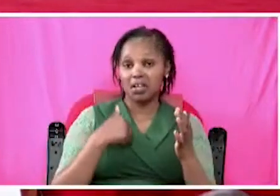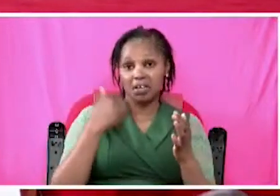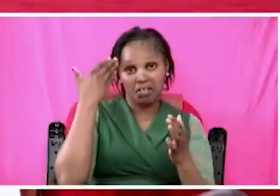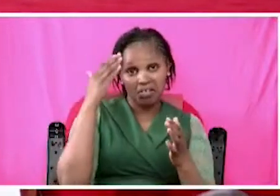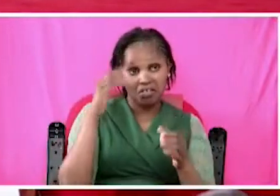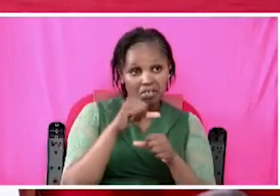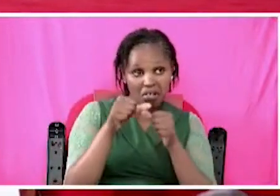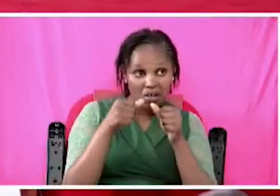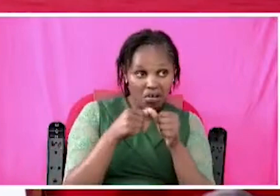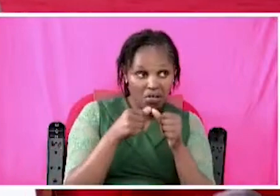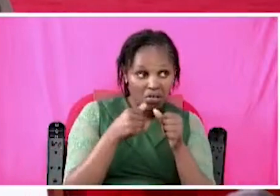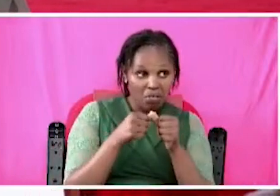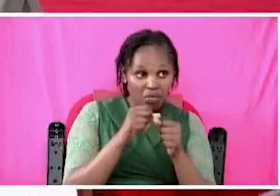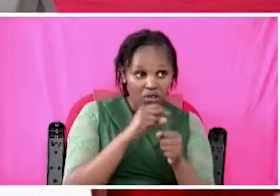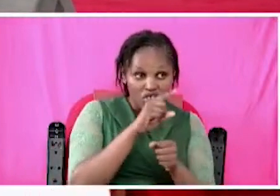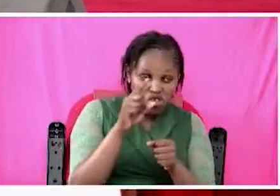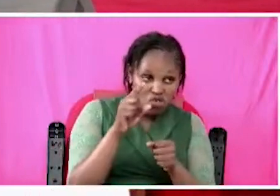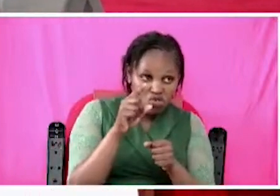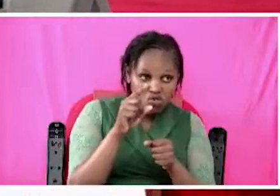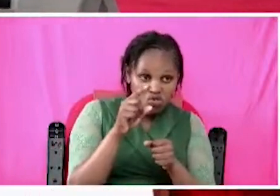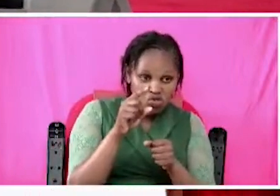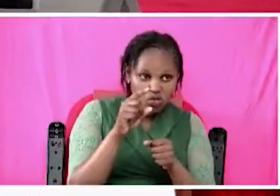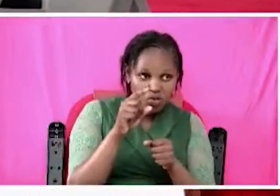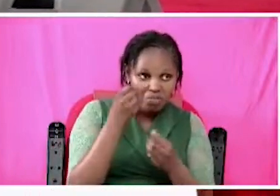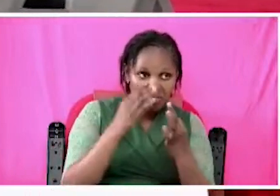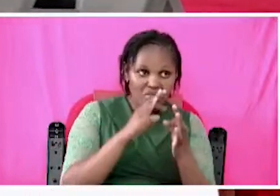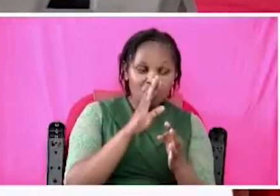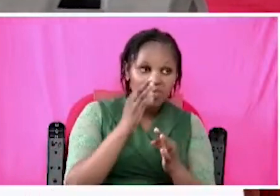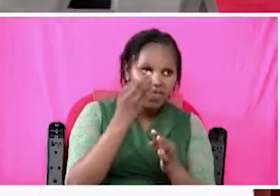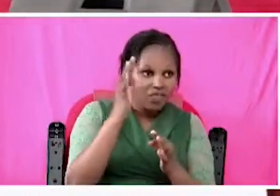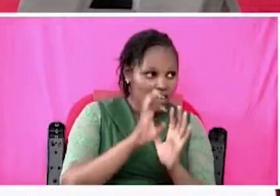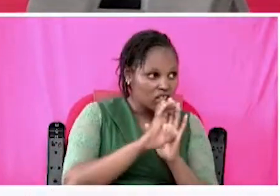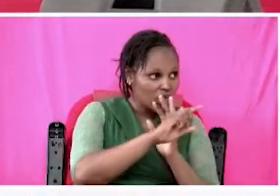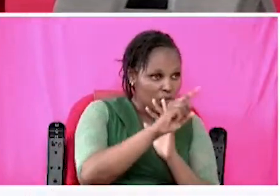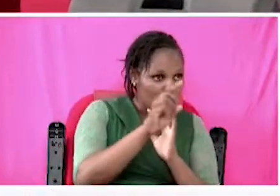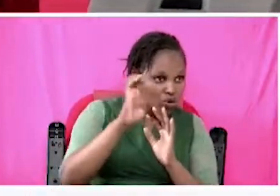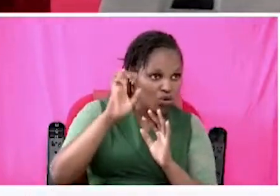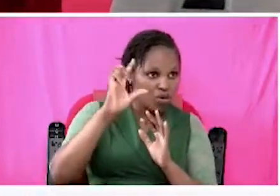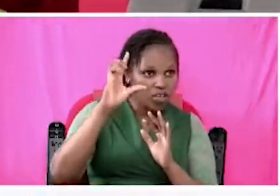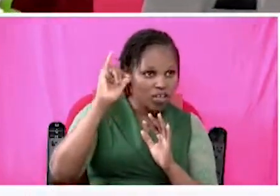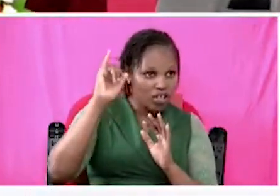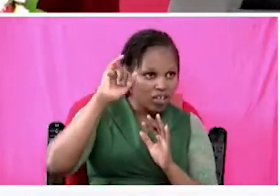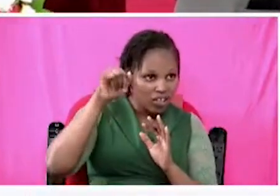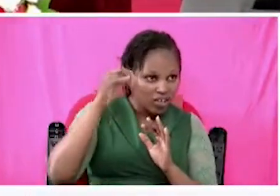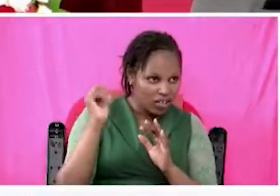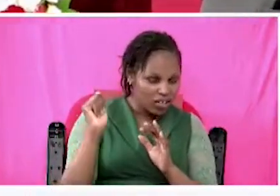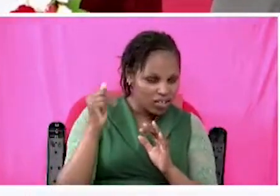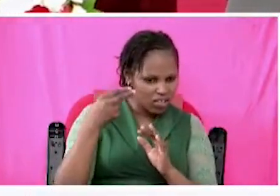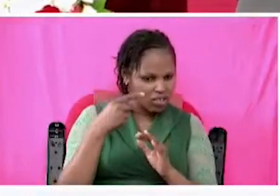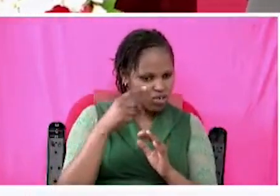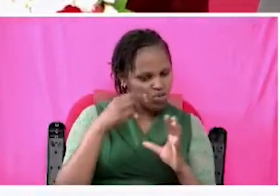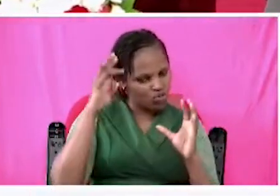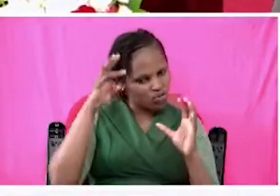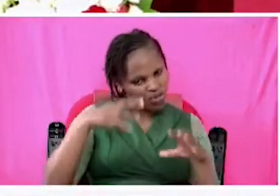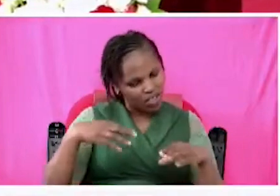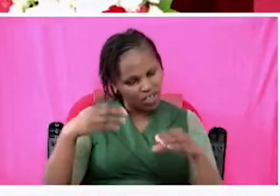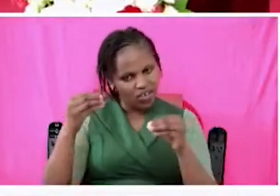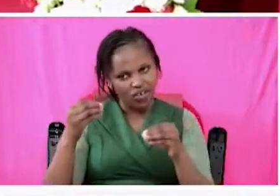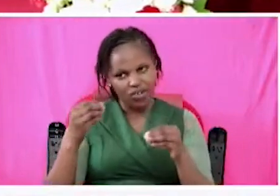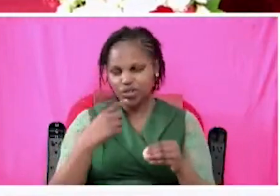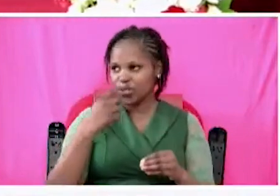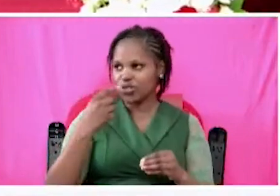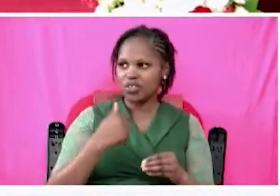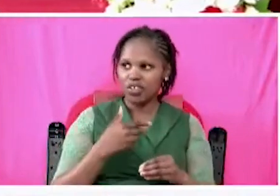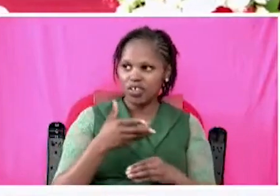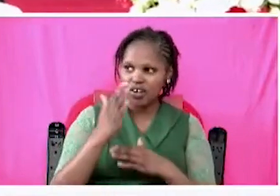are Elijah, if you put yourself in that position, you would be going, wow, God has honored me, I'm his servant, isn't it? And